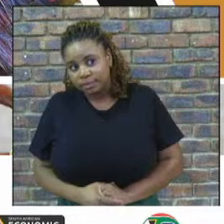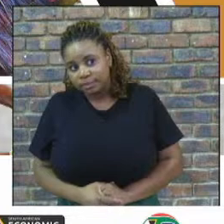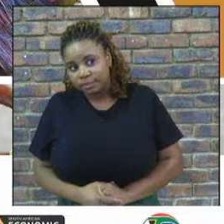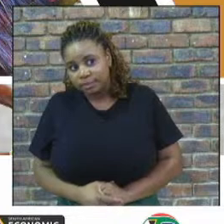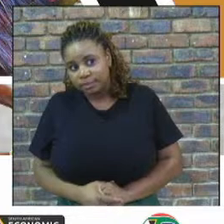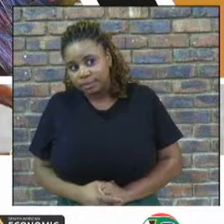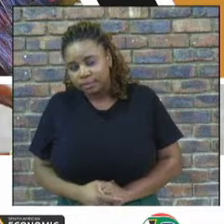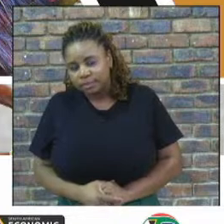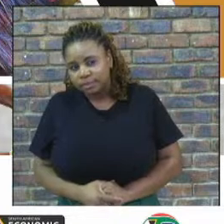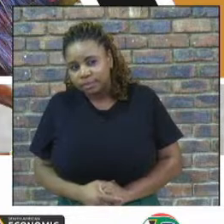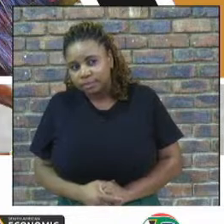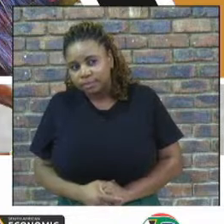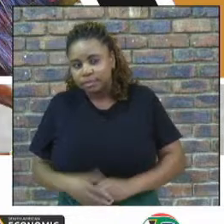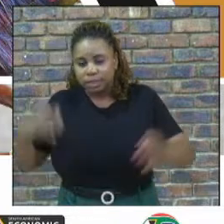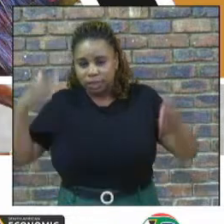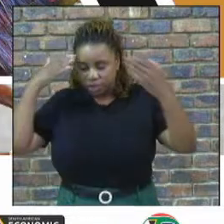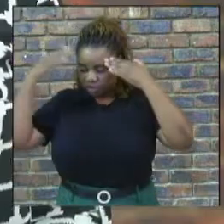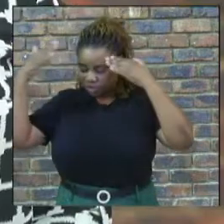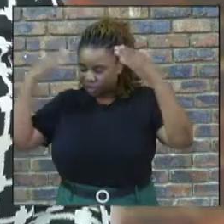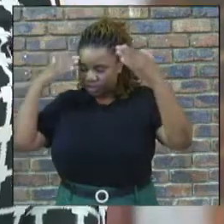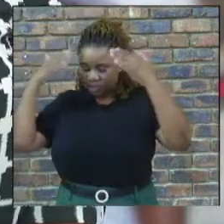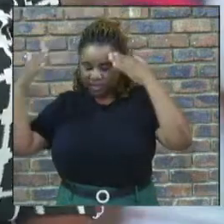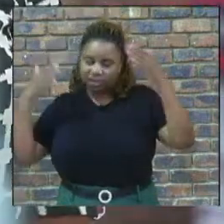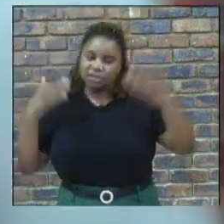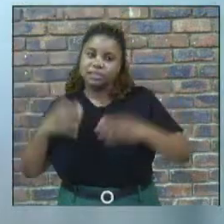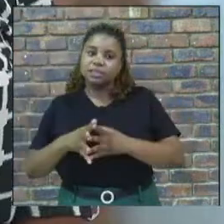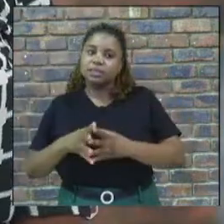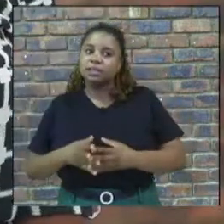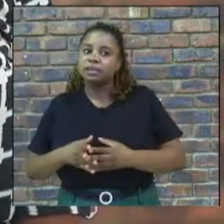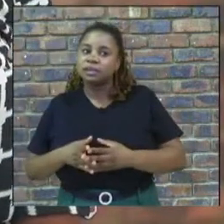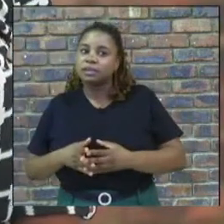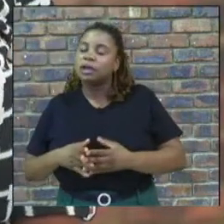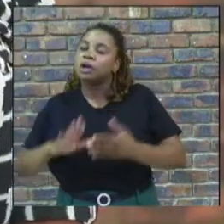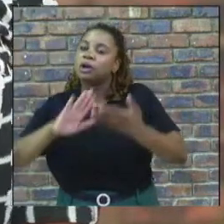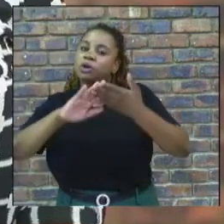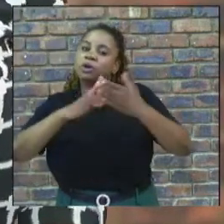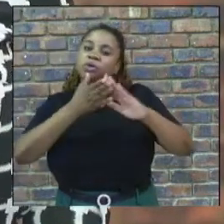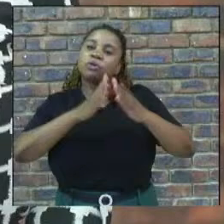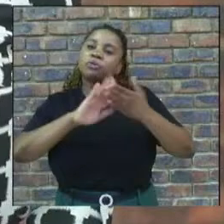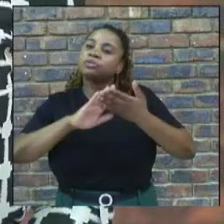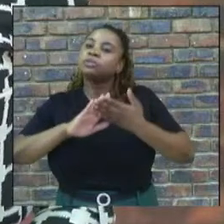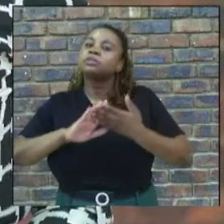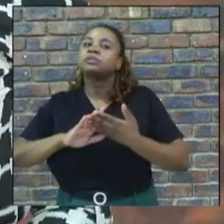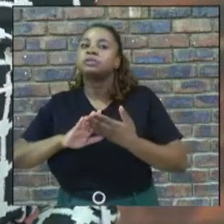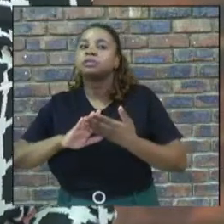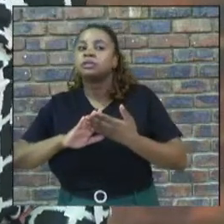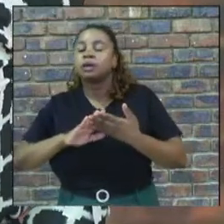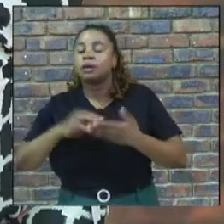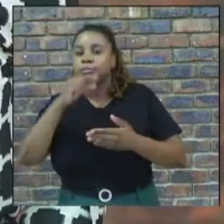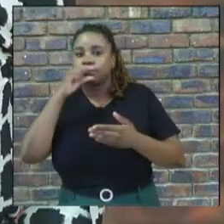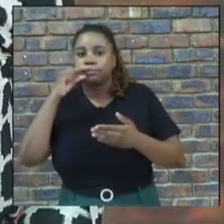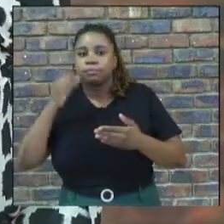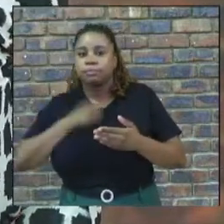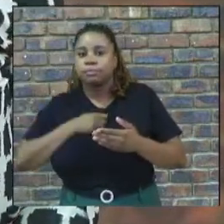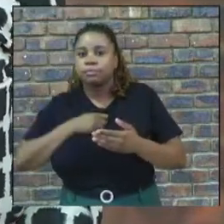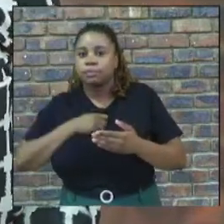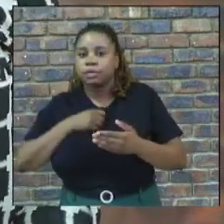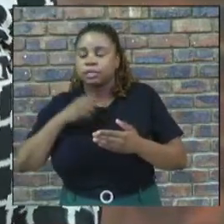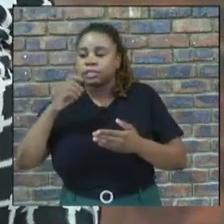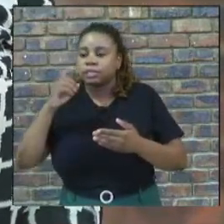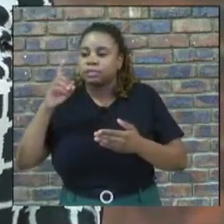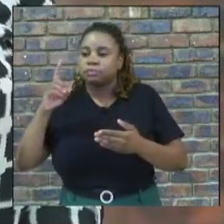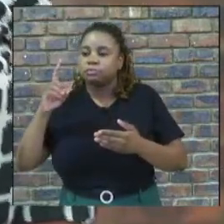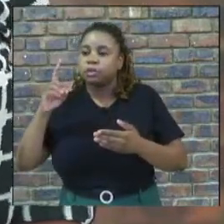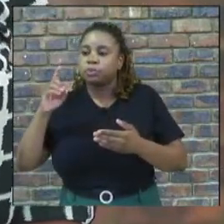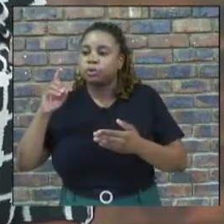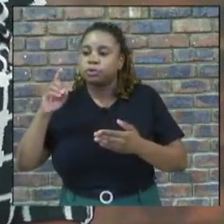Good afternoon, honorable members, the community at large. My name is Diepollo